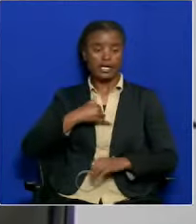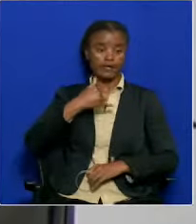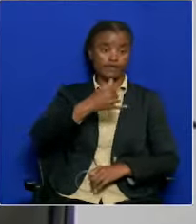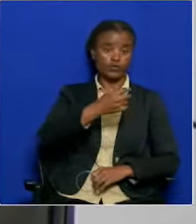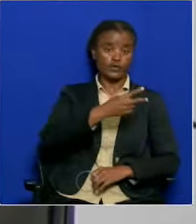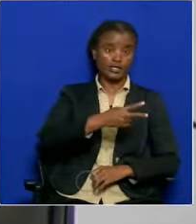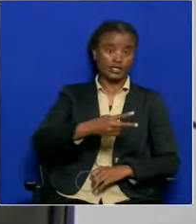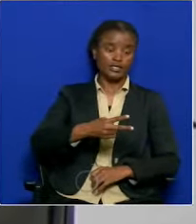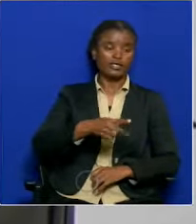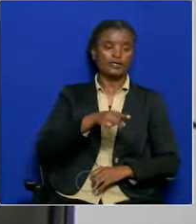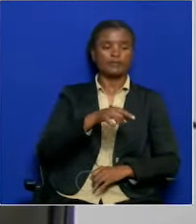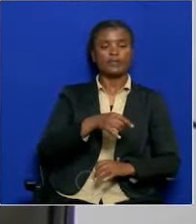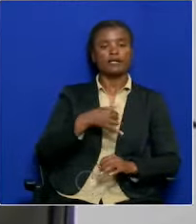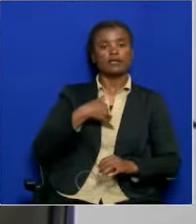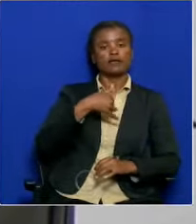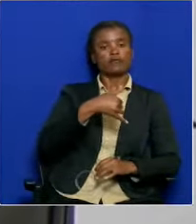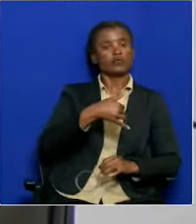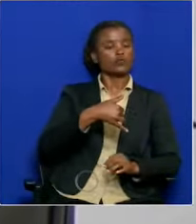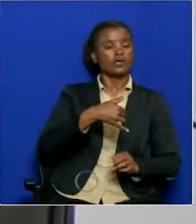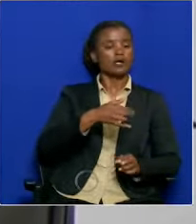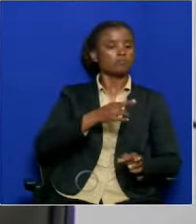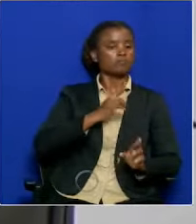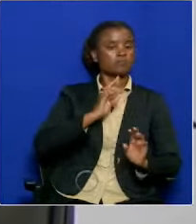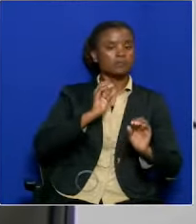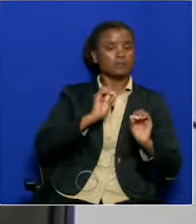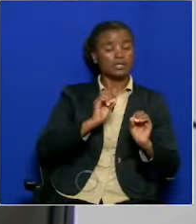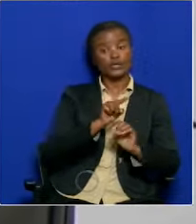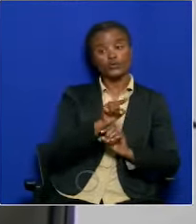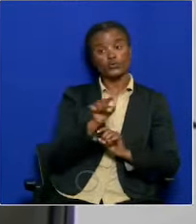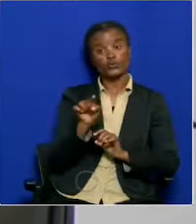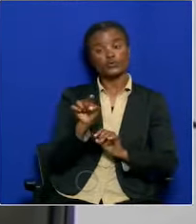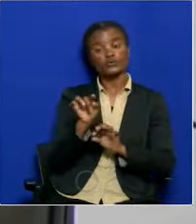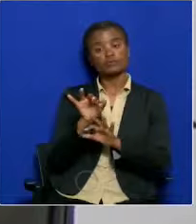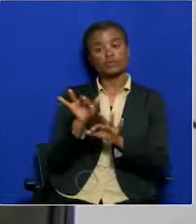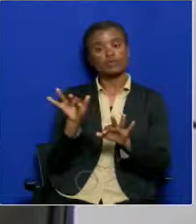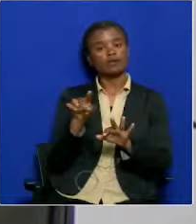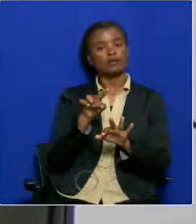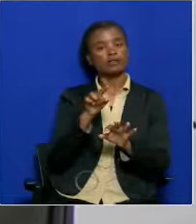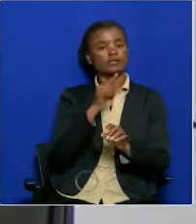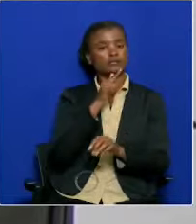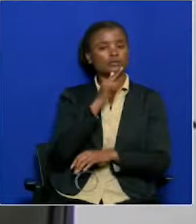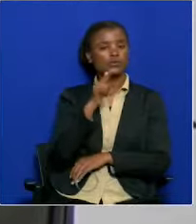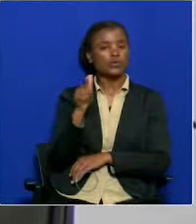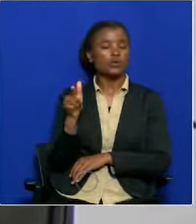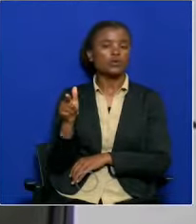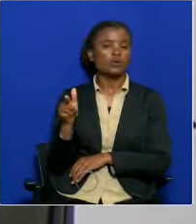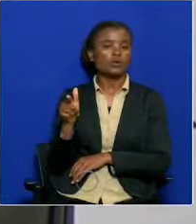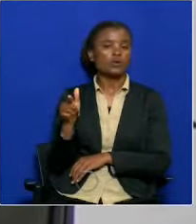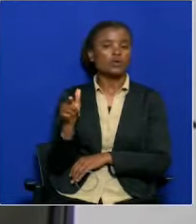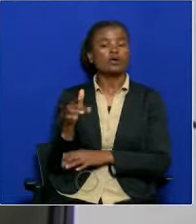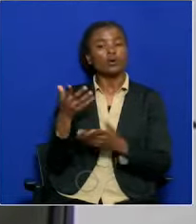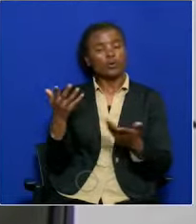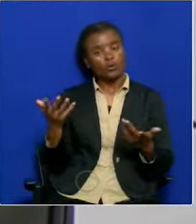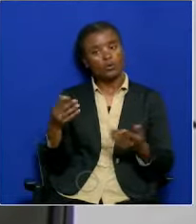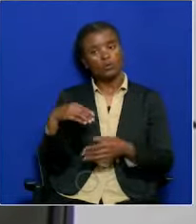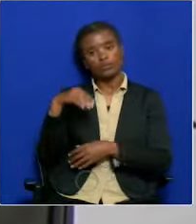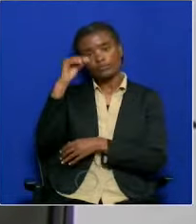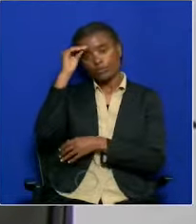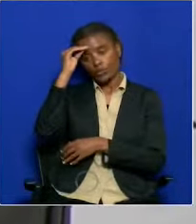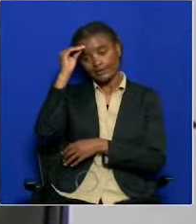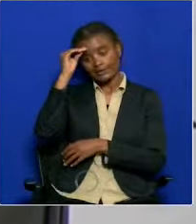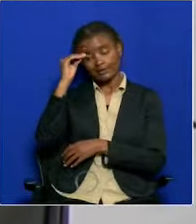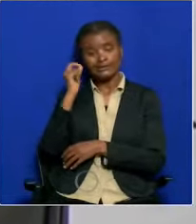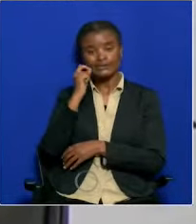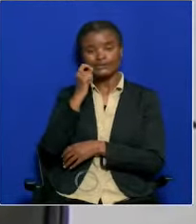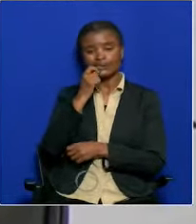them. Those people who told those police that he said what he said.